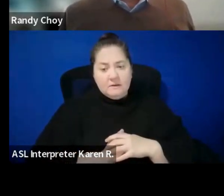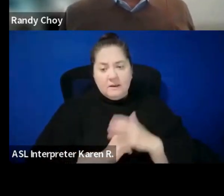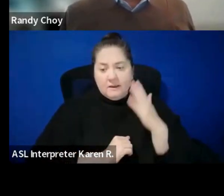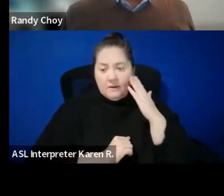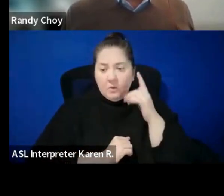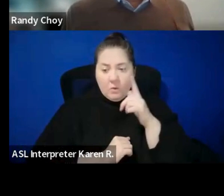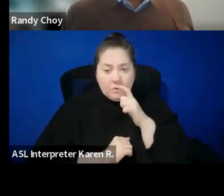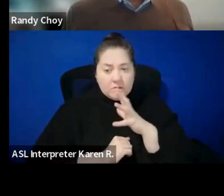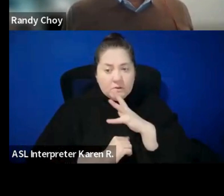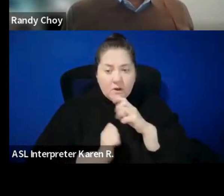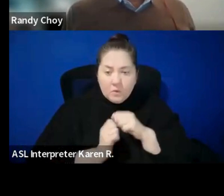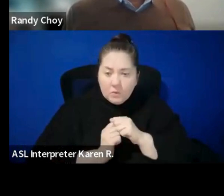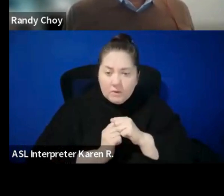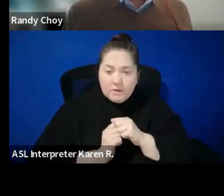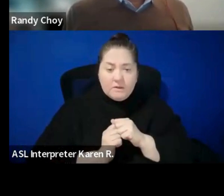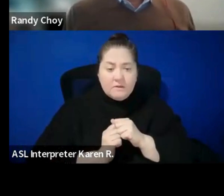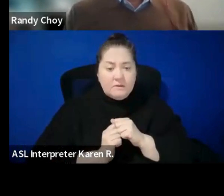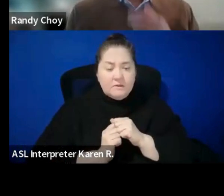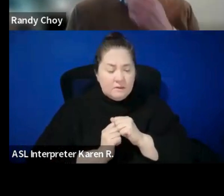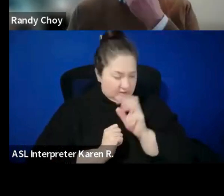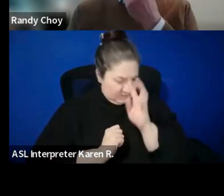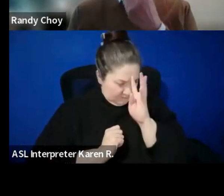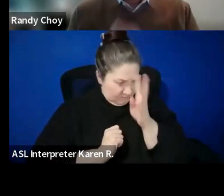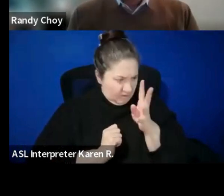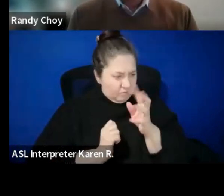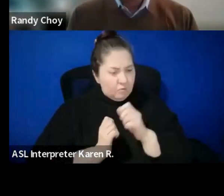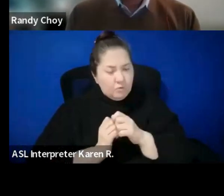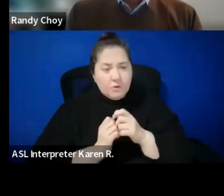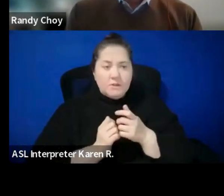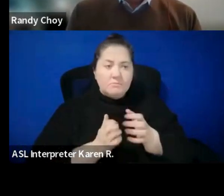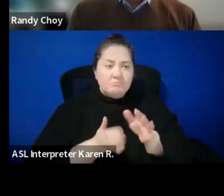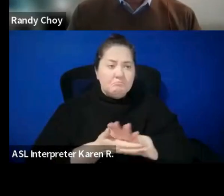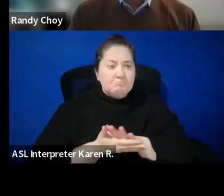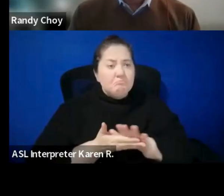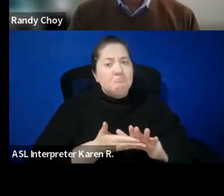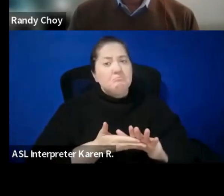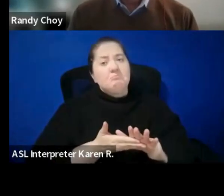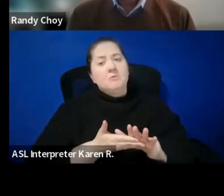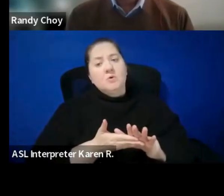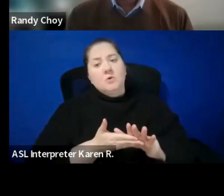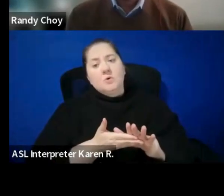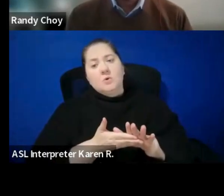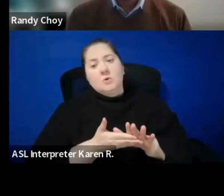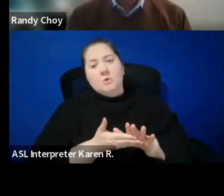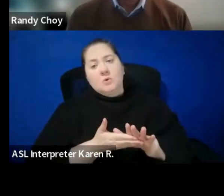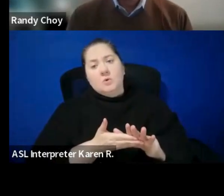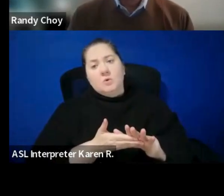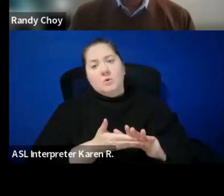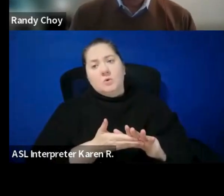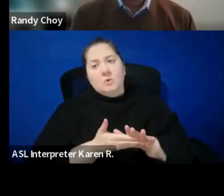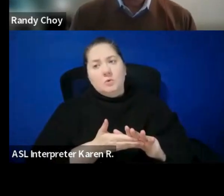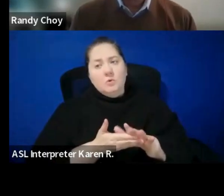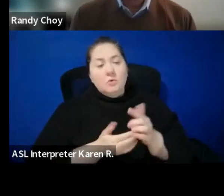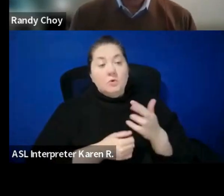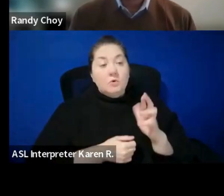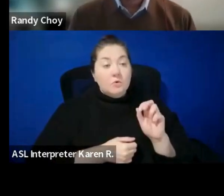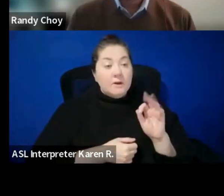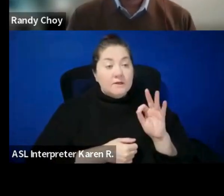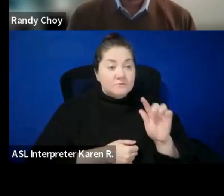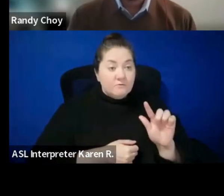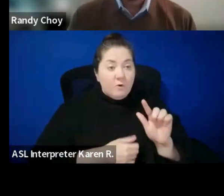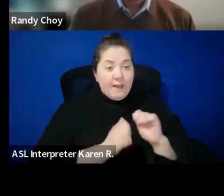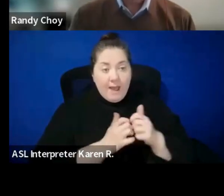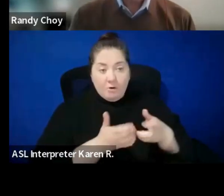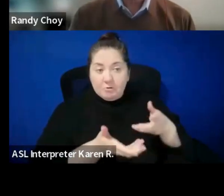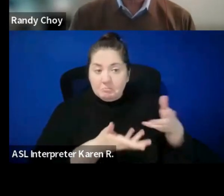you're talking to and come up with graceful ways to be able to follow up later. It's not, oh, don't solicit people when